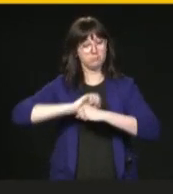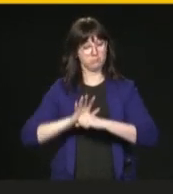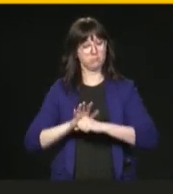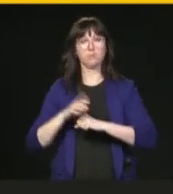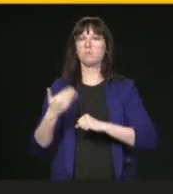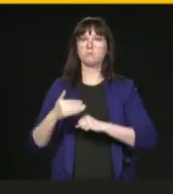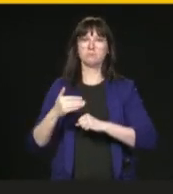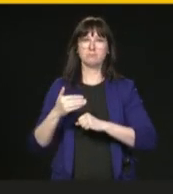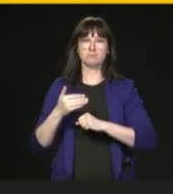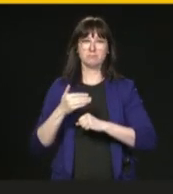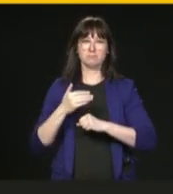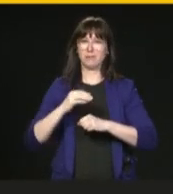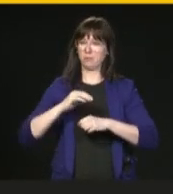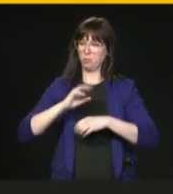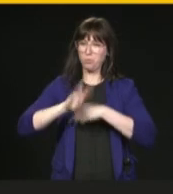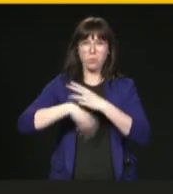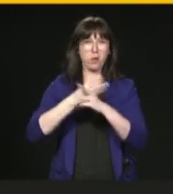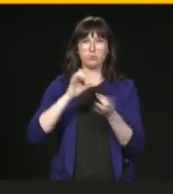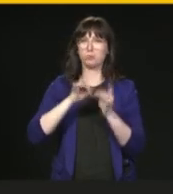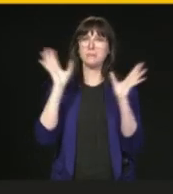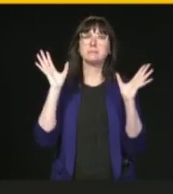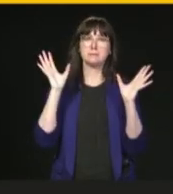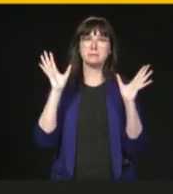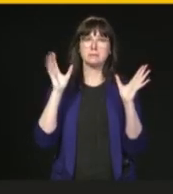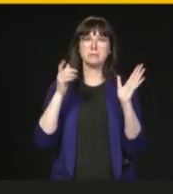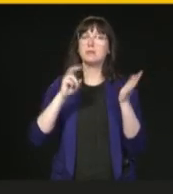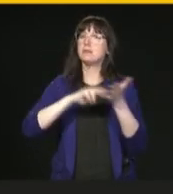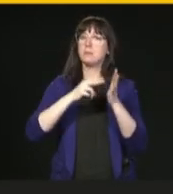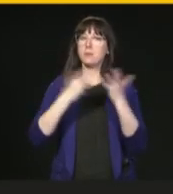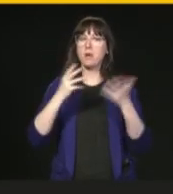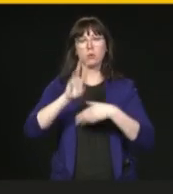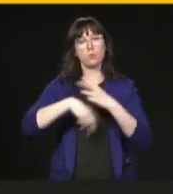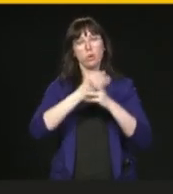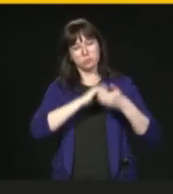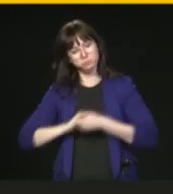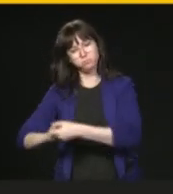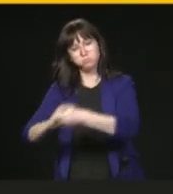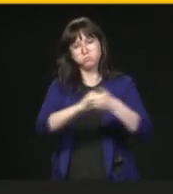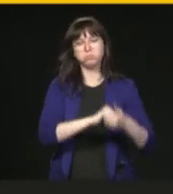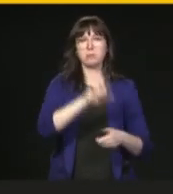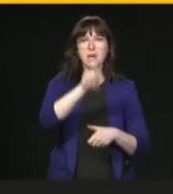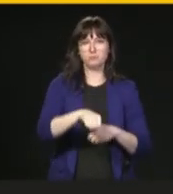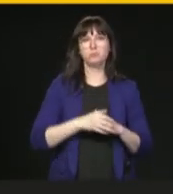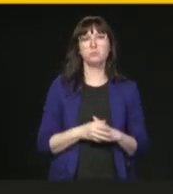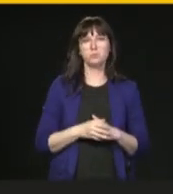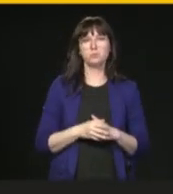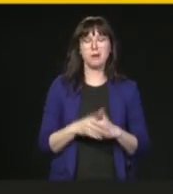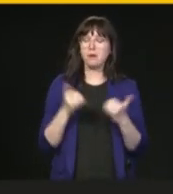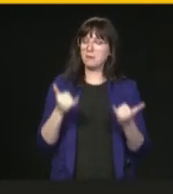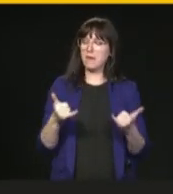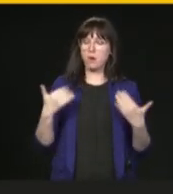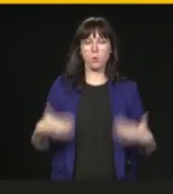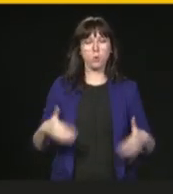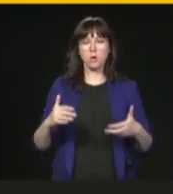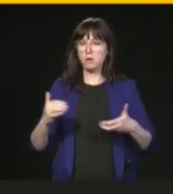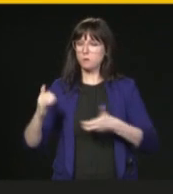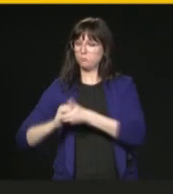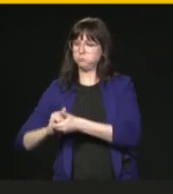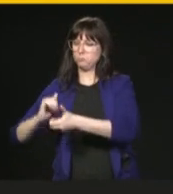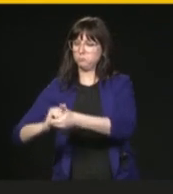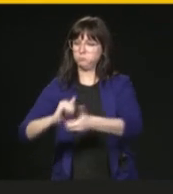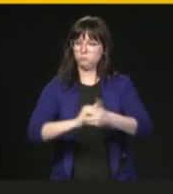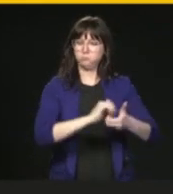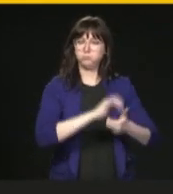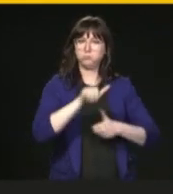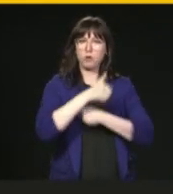a global crisis and demands a global response. Now, more than ever, we must work with our allies to